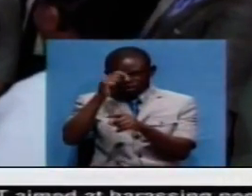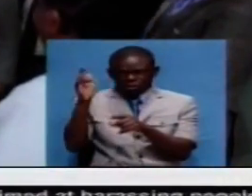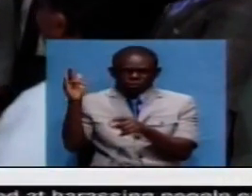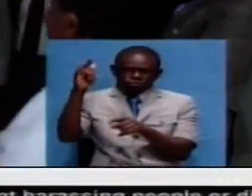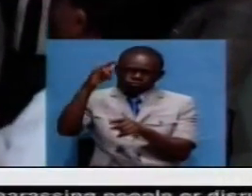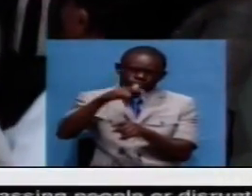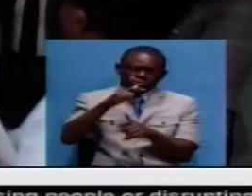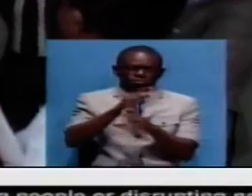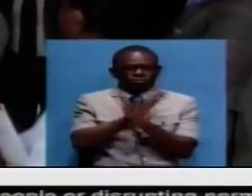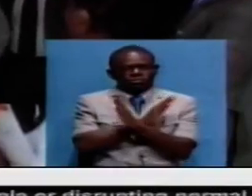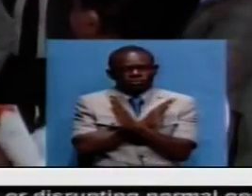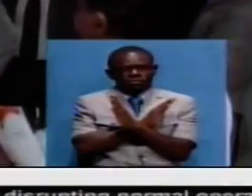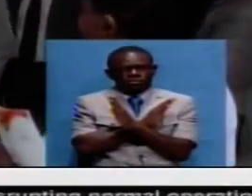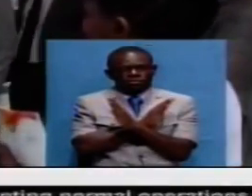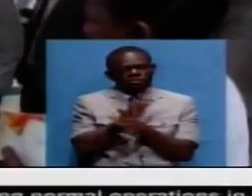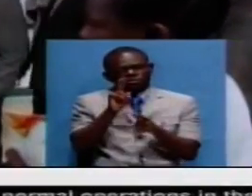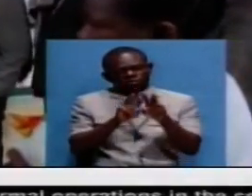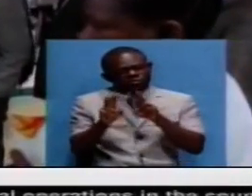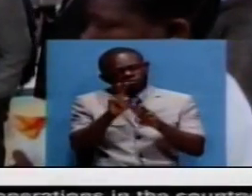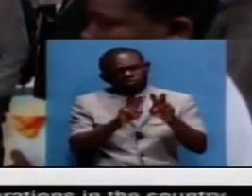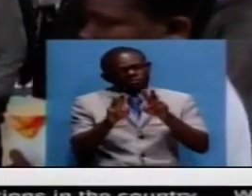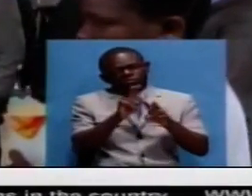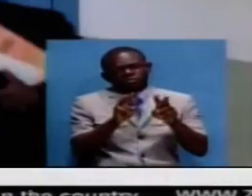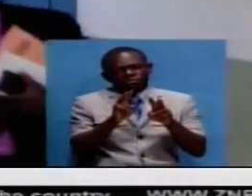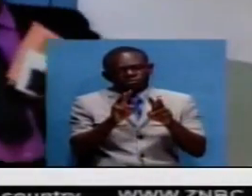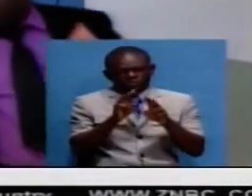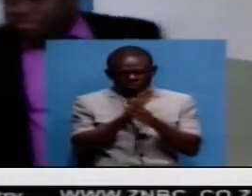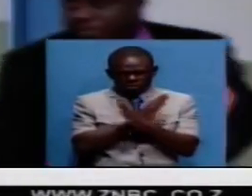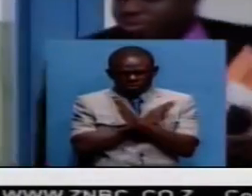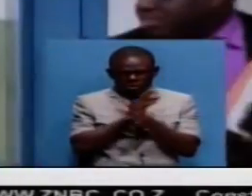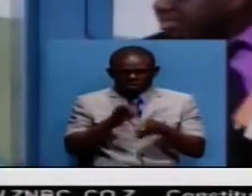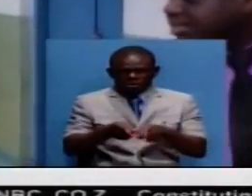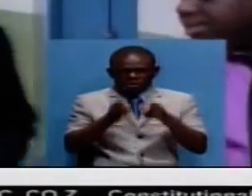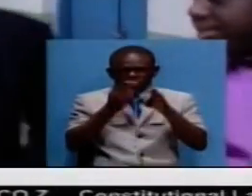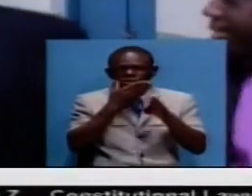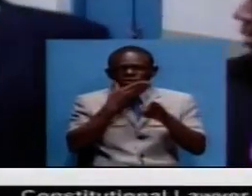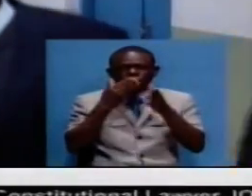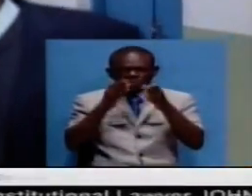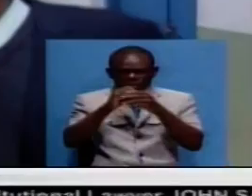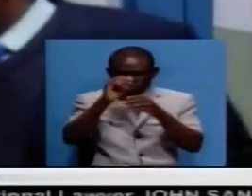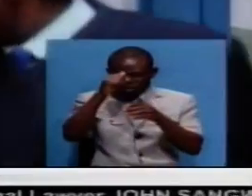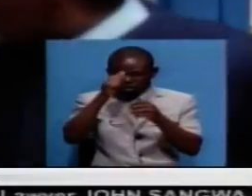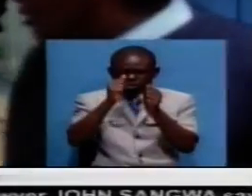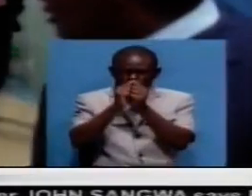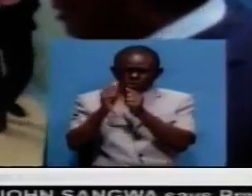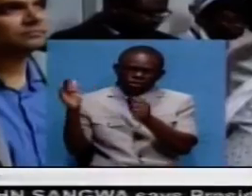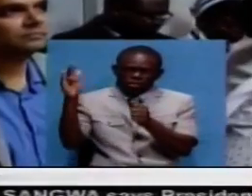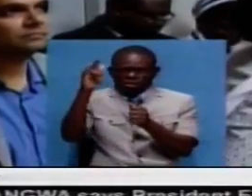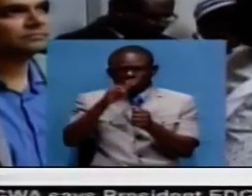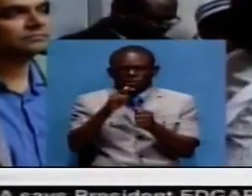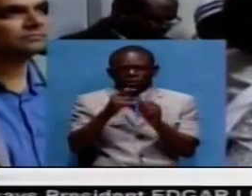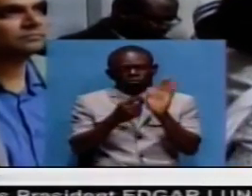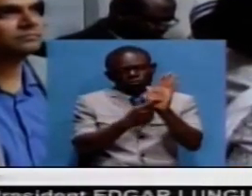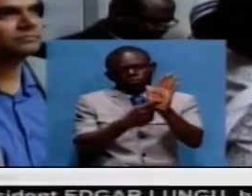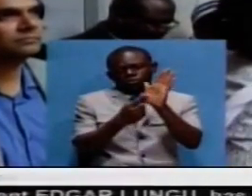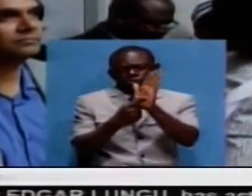India on a visit to Zambia, led by Zambia's High Commissioner to that country, Judith Kapijimpanga. They want to